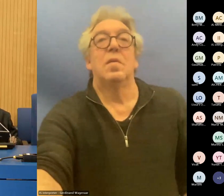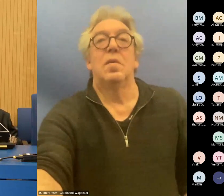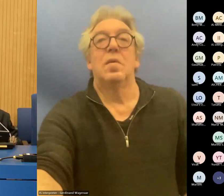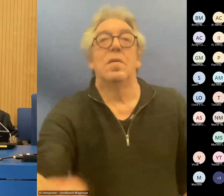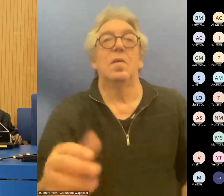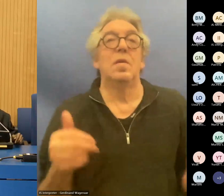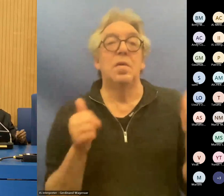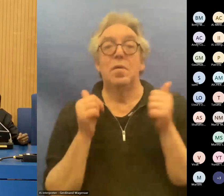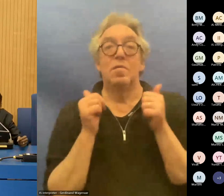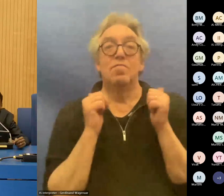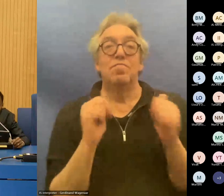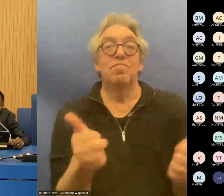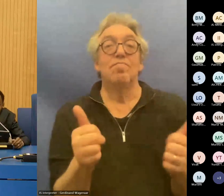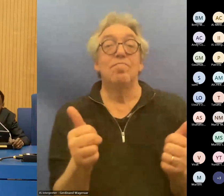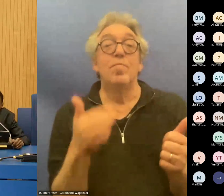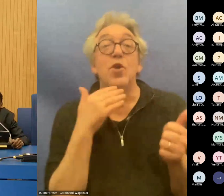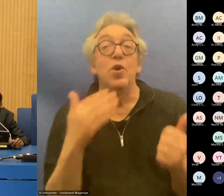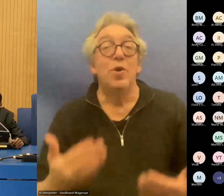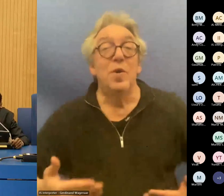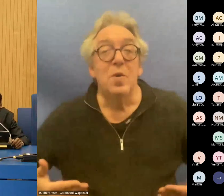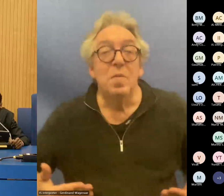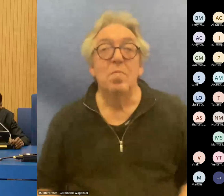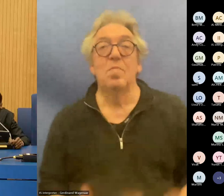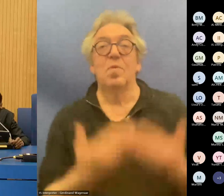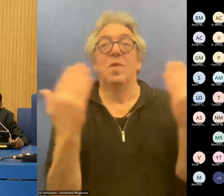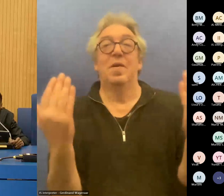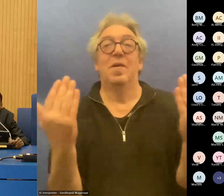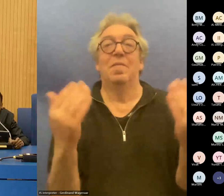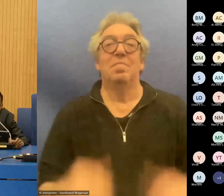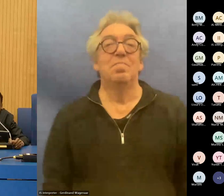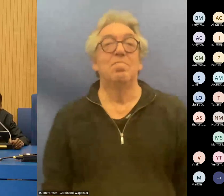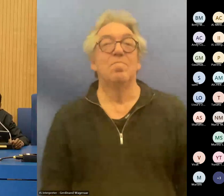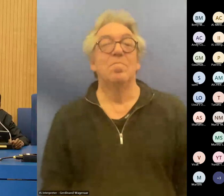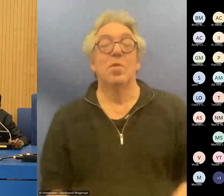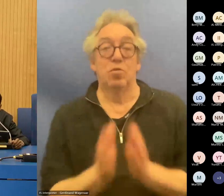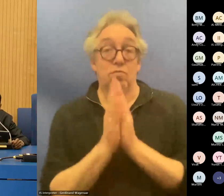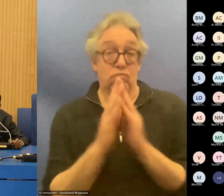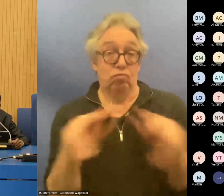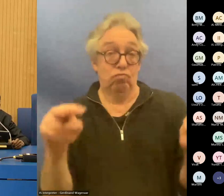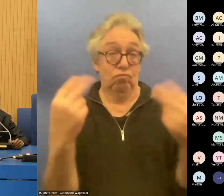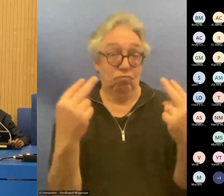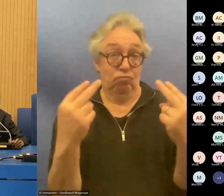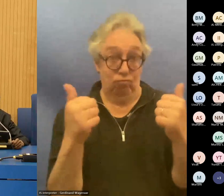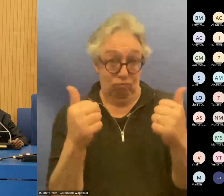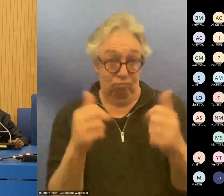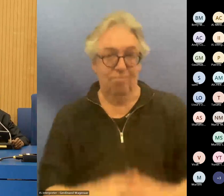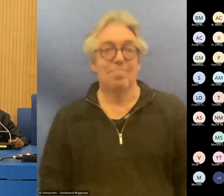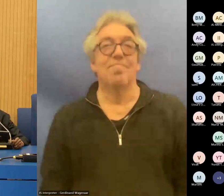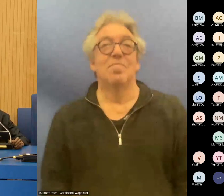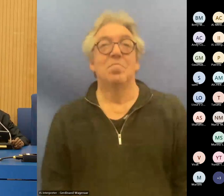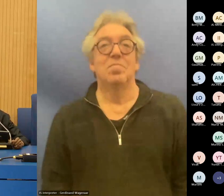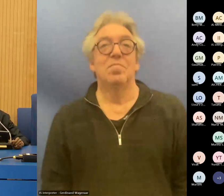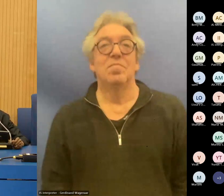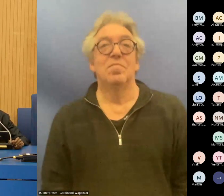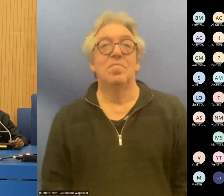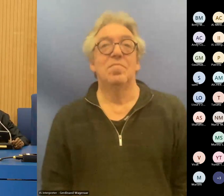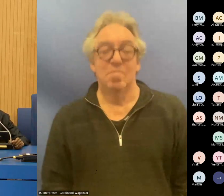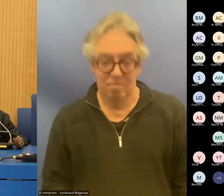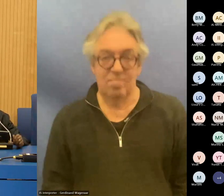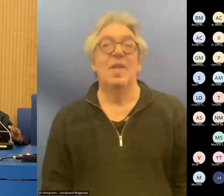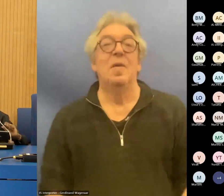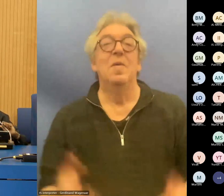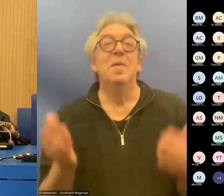All right, good morning. May I have your attention, please? Thank you very much.